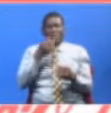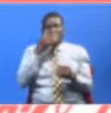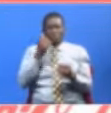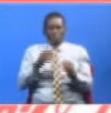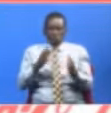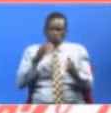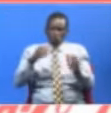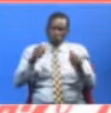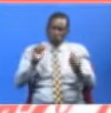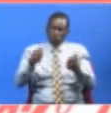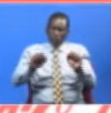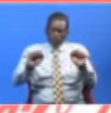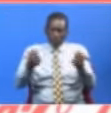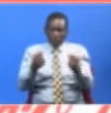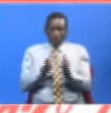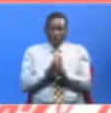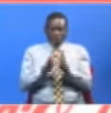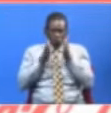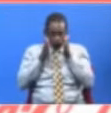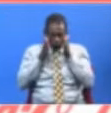put the goals for the Olympics.